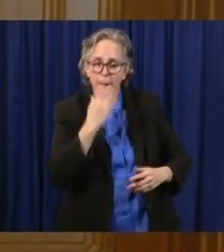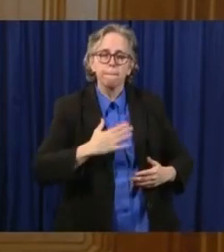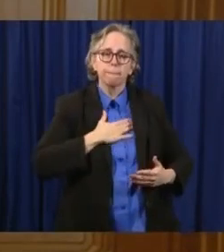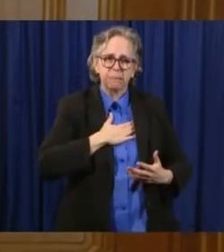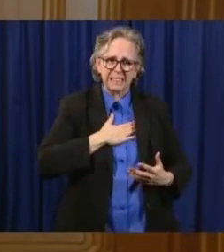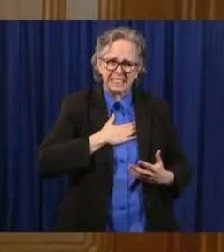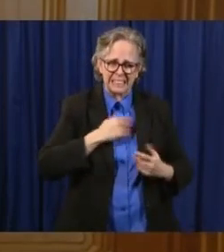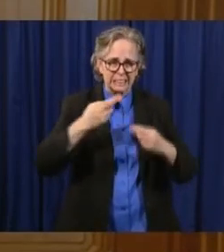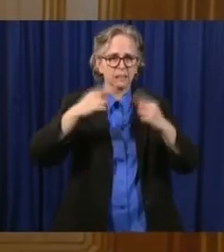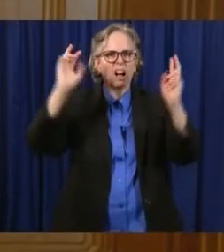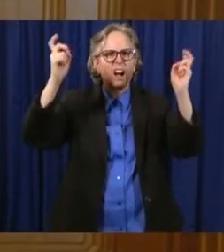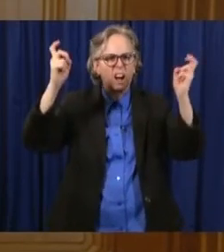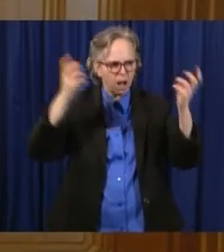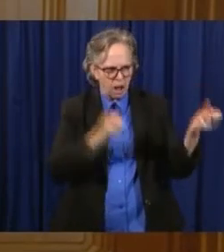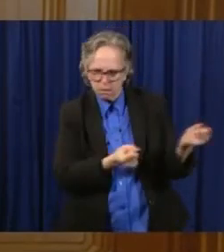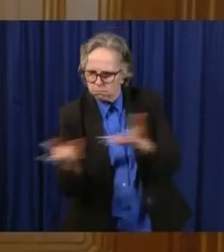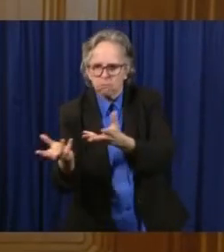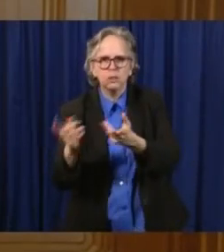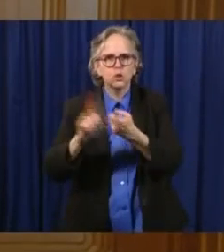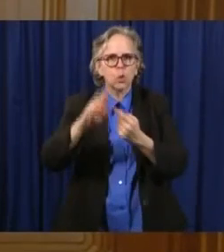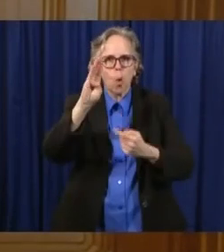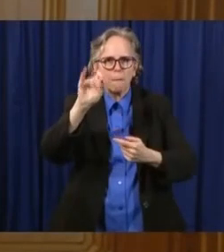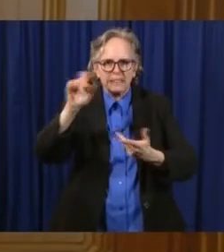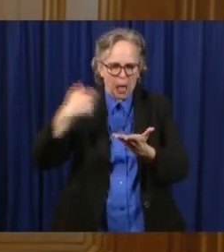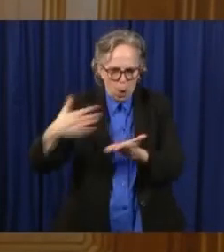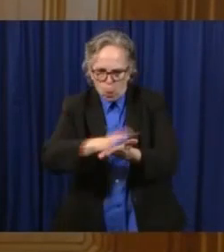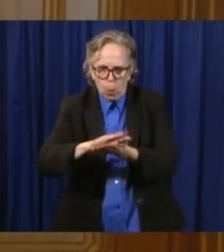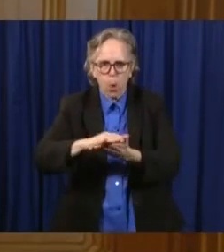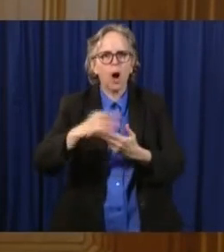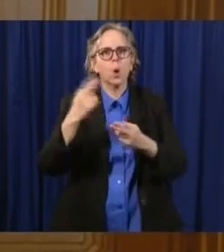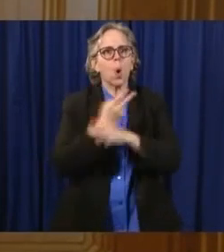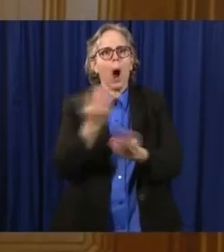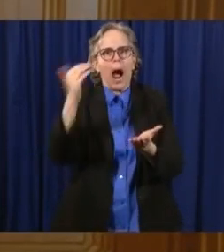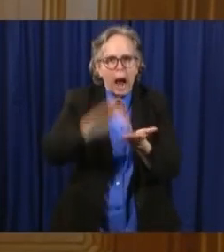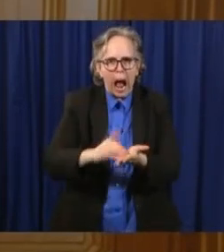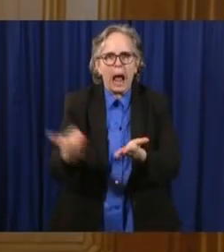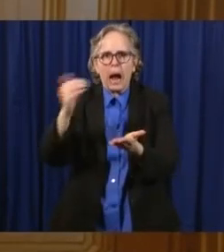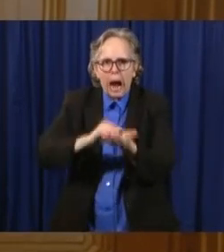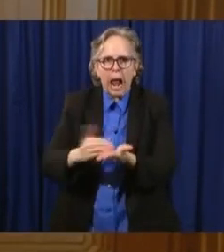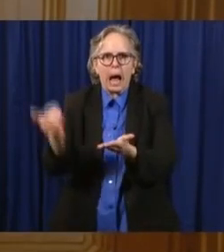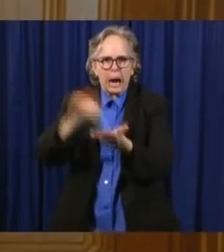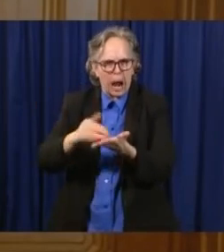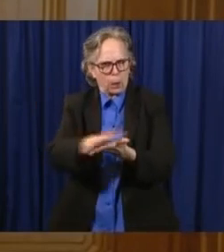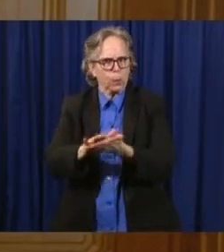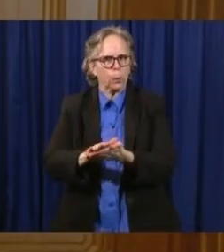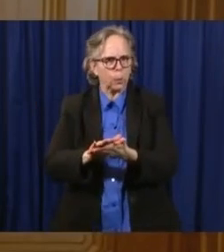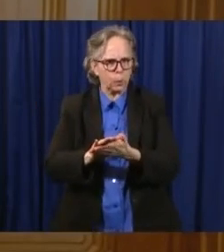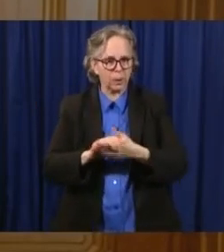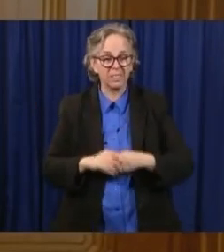recycle them. It's very, very important to do this. And when you do not do that,